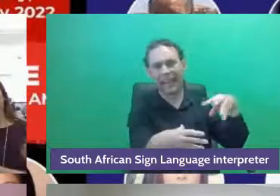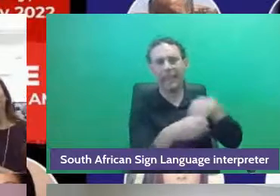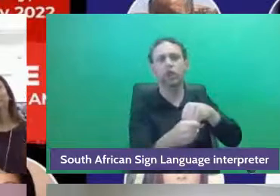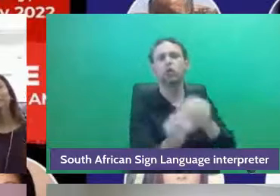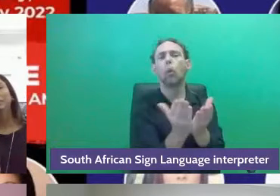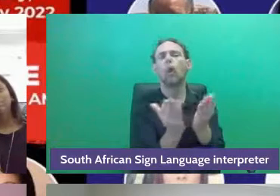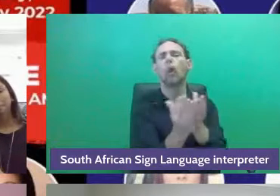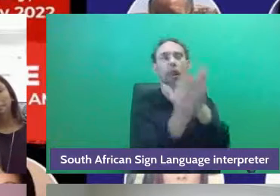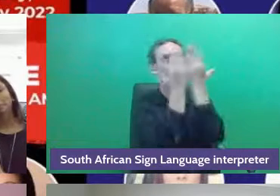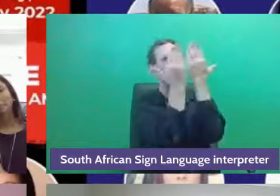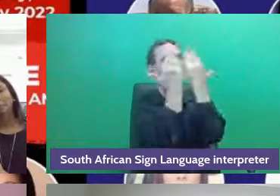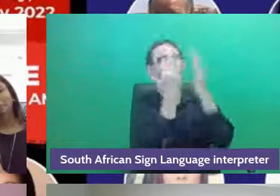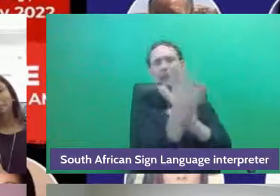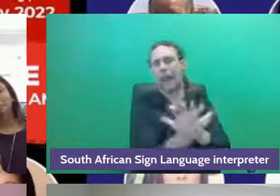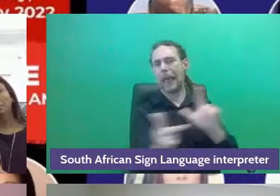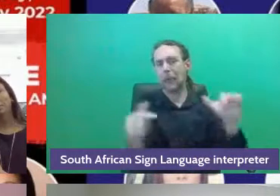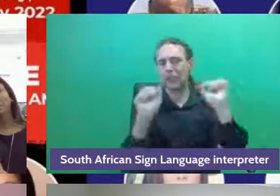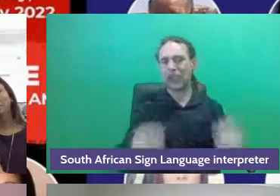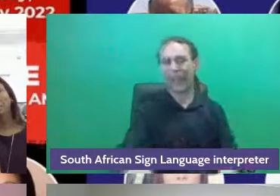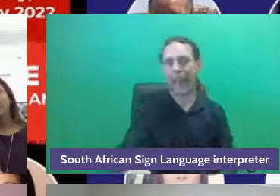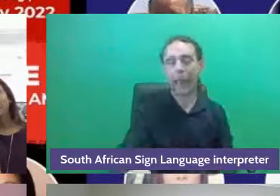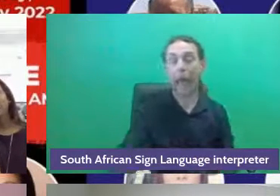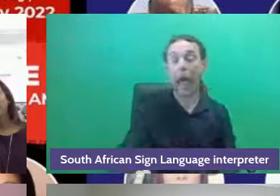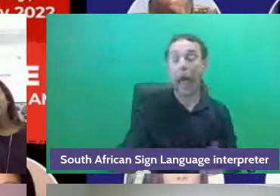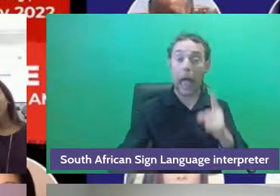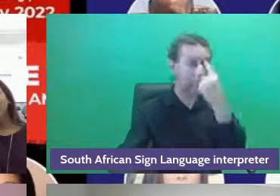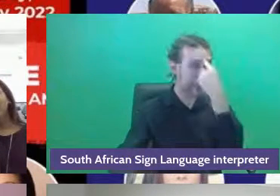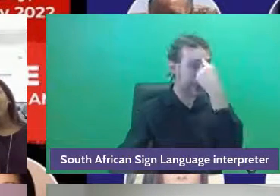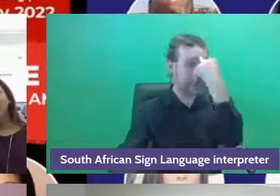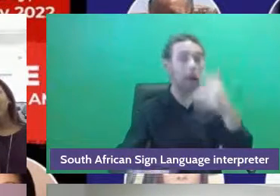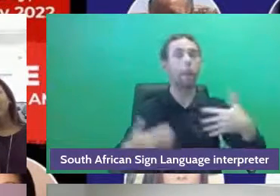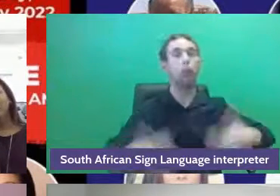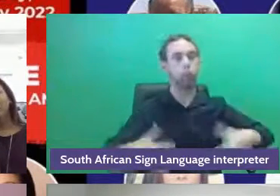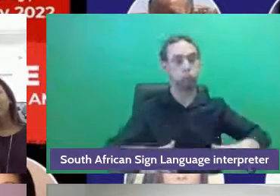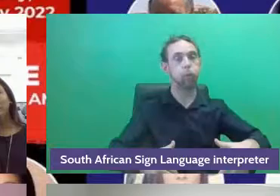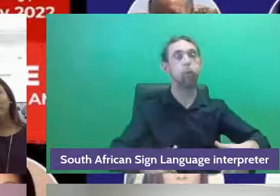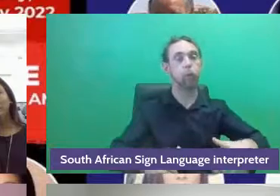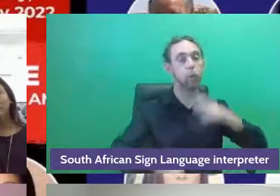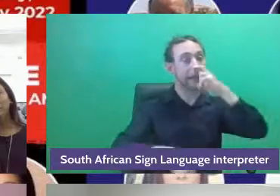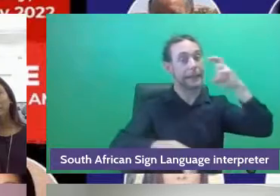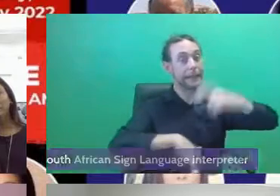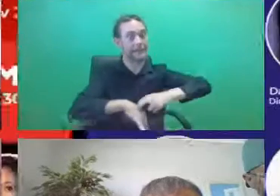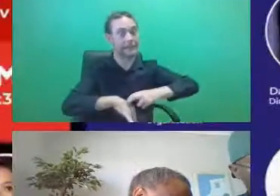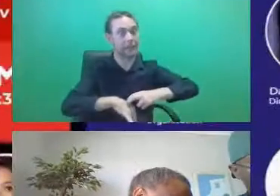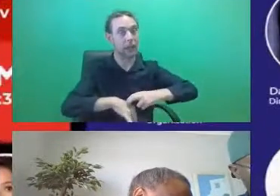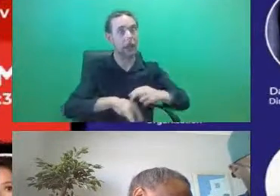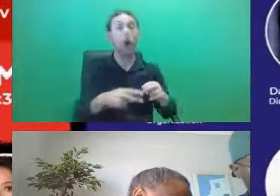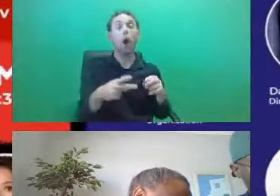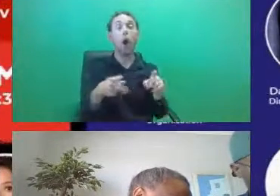that there is a need for it, and there should be progressive,